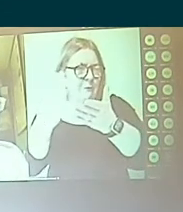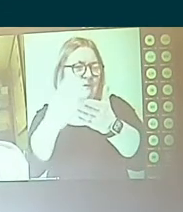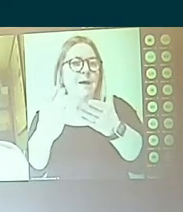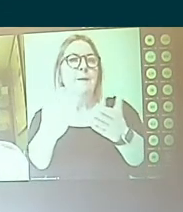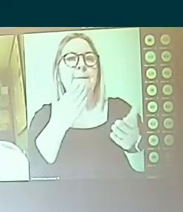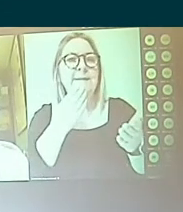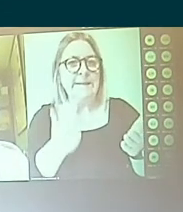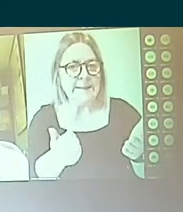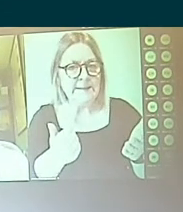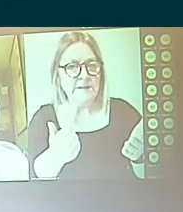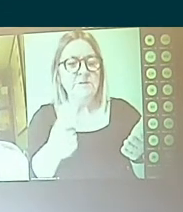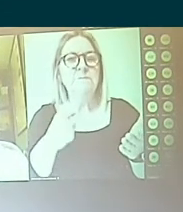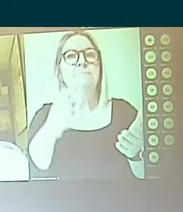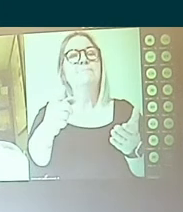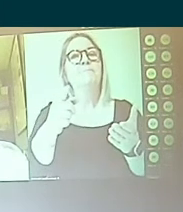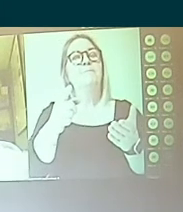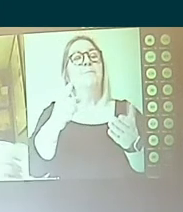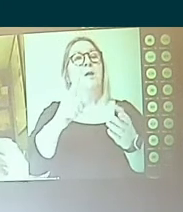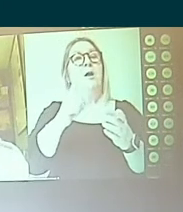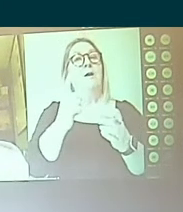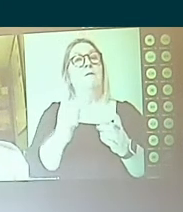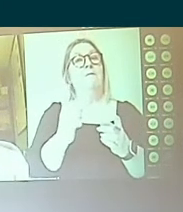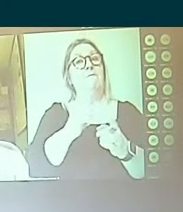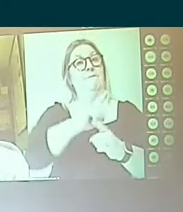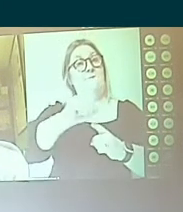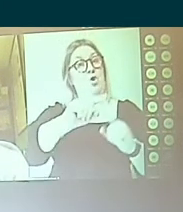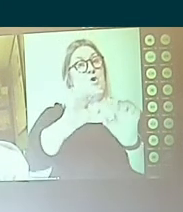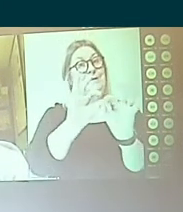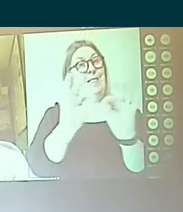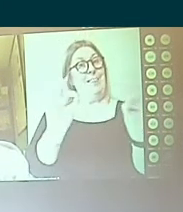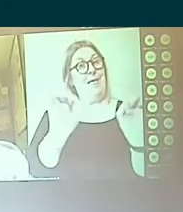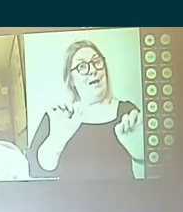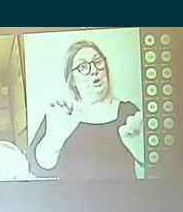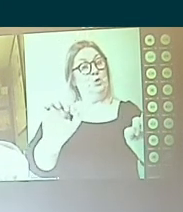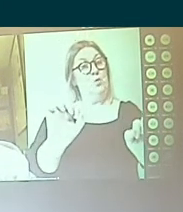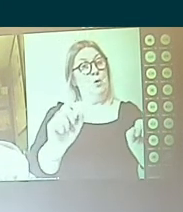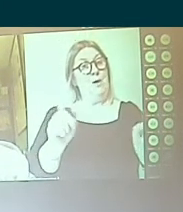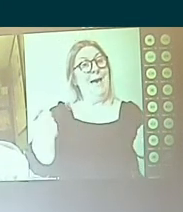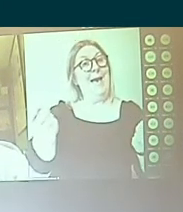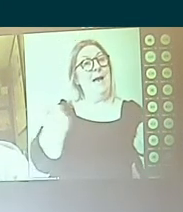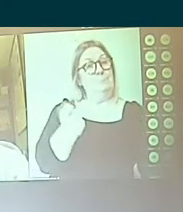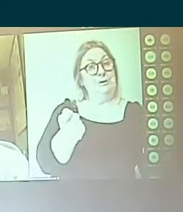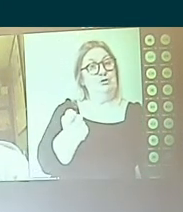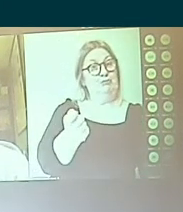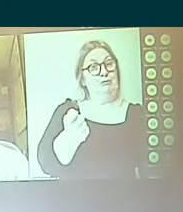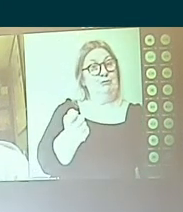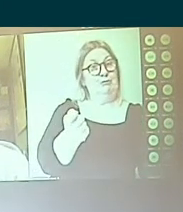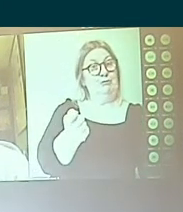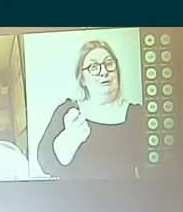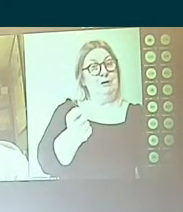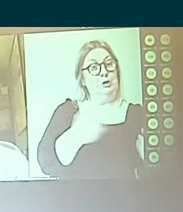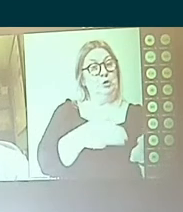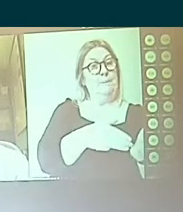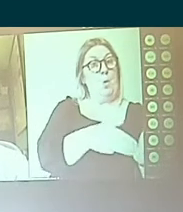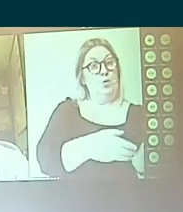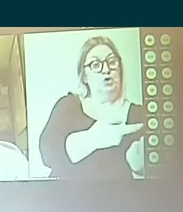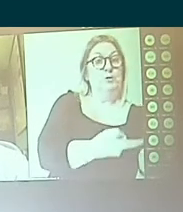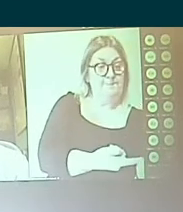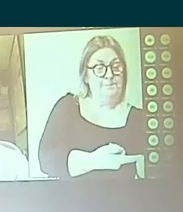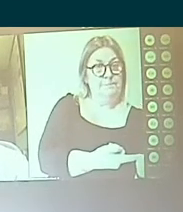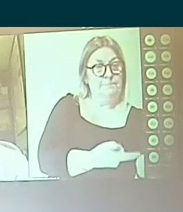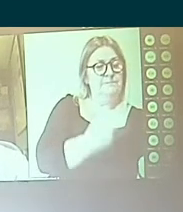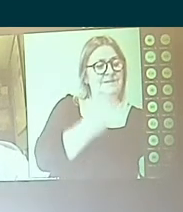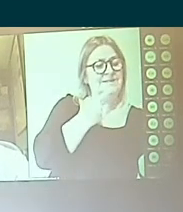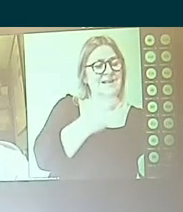and that is within the first line of the administration's motion, it talks